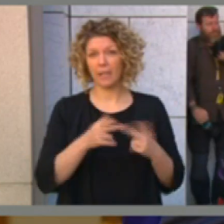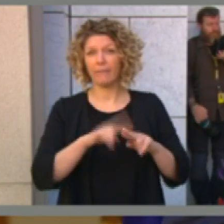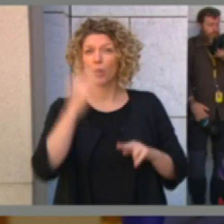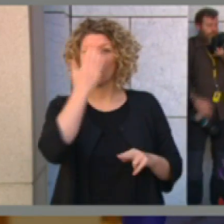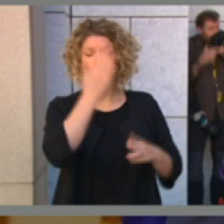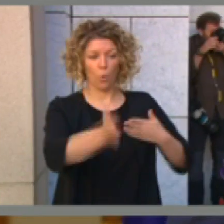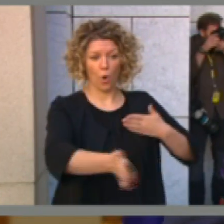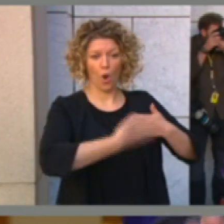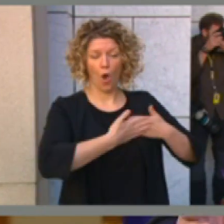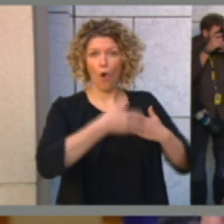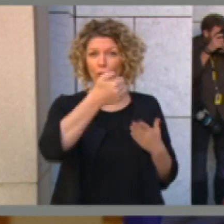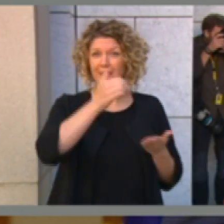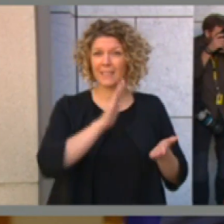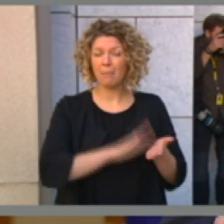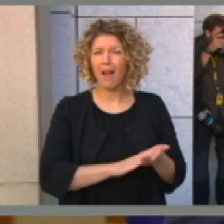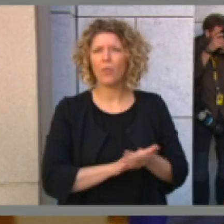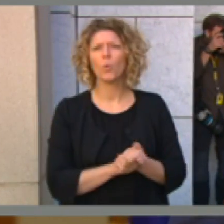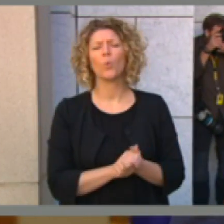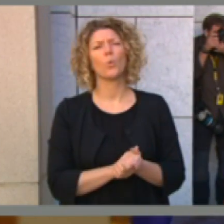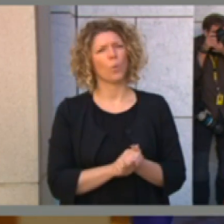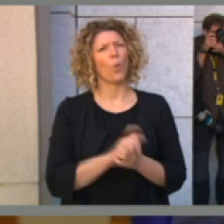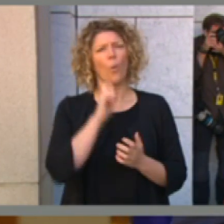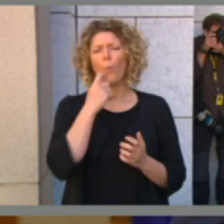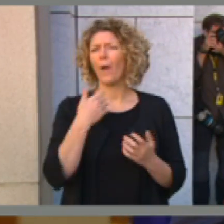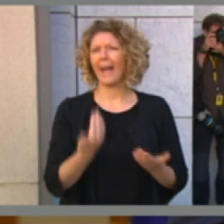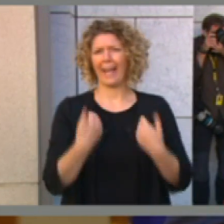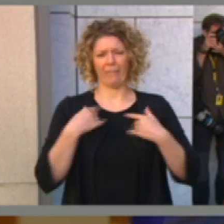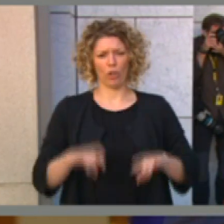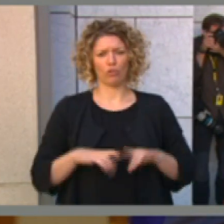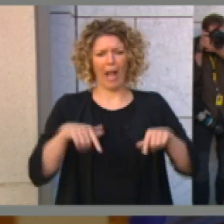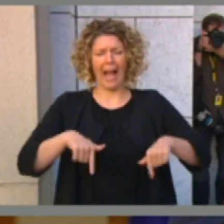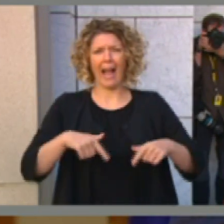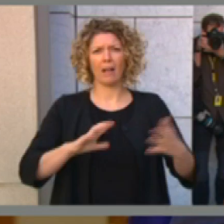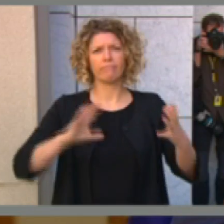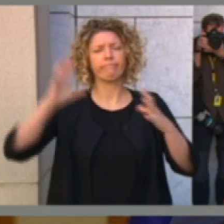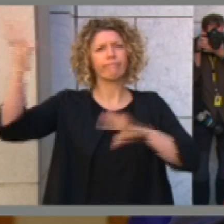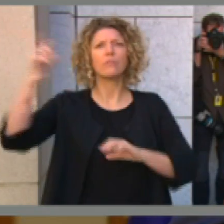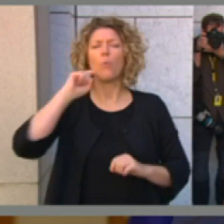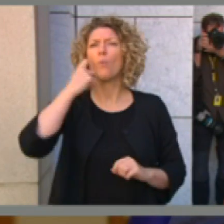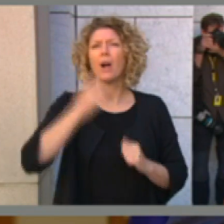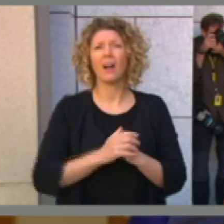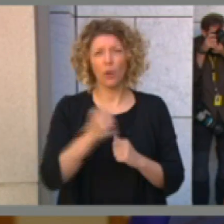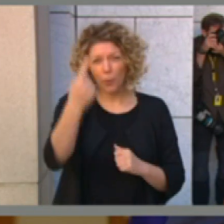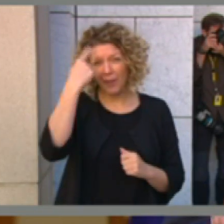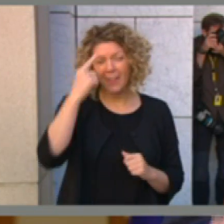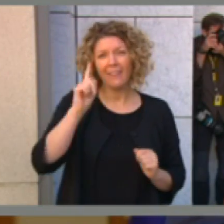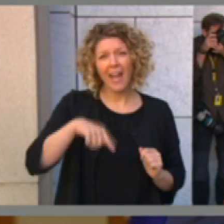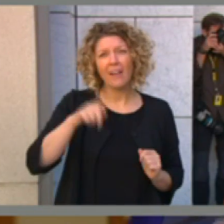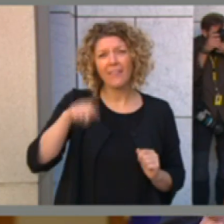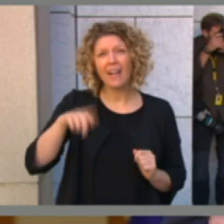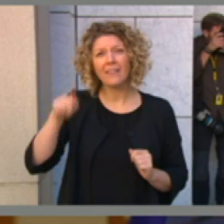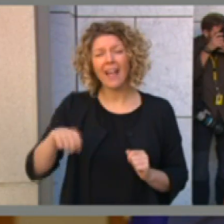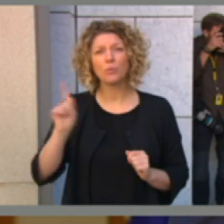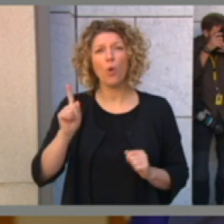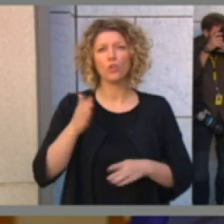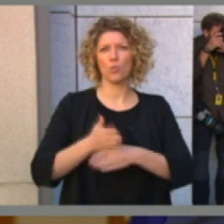no mistake, would be severe. What do I mean by severe? Tens of thousands of jobs could